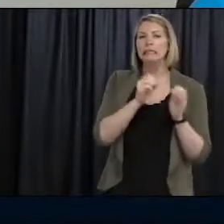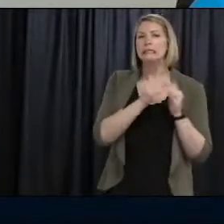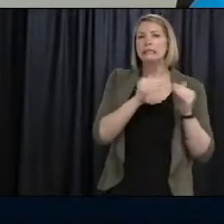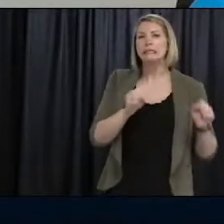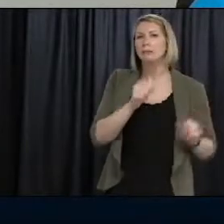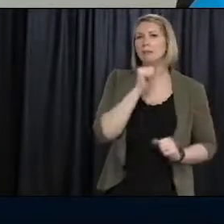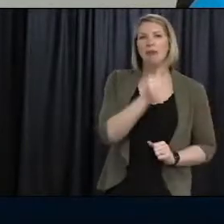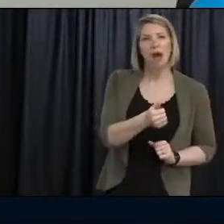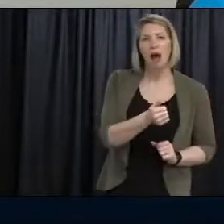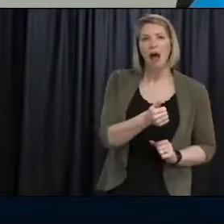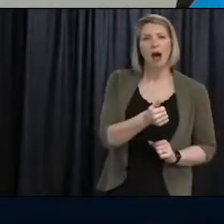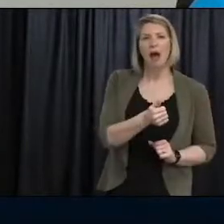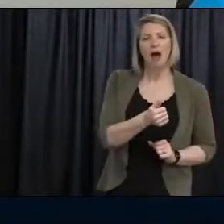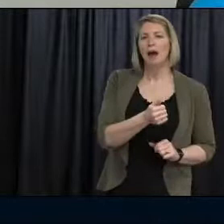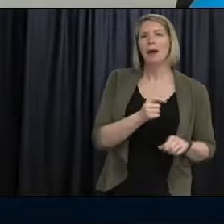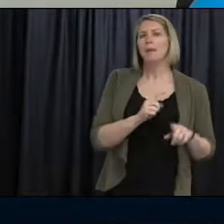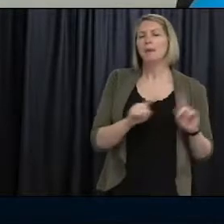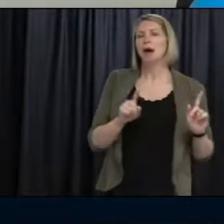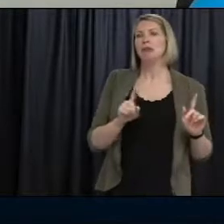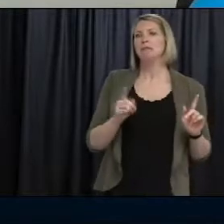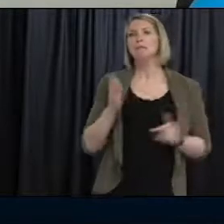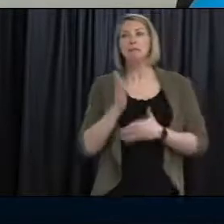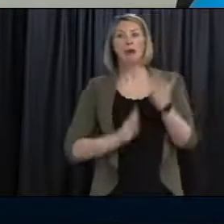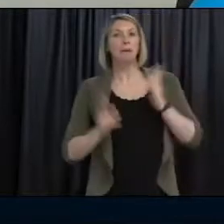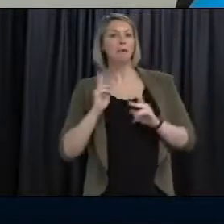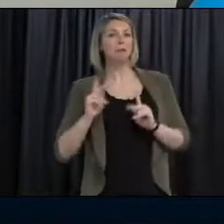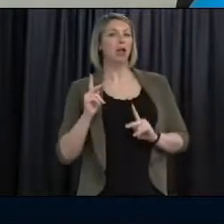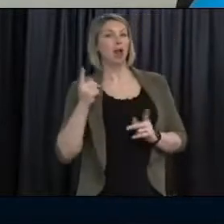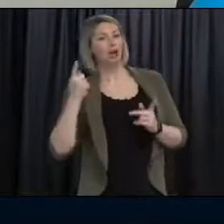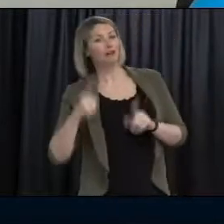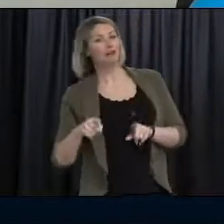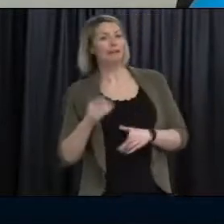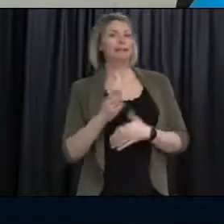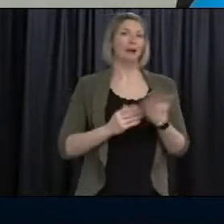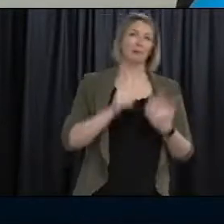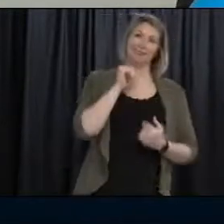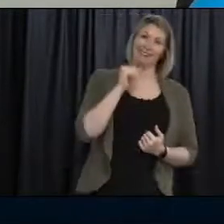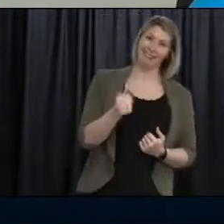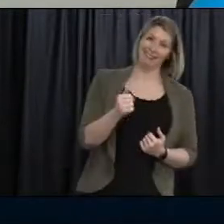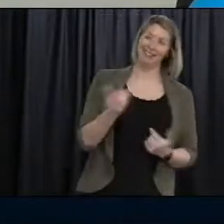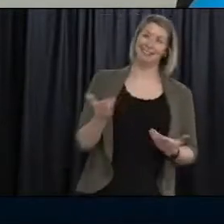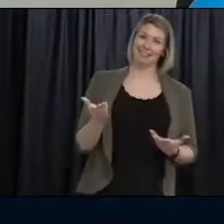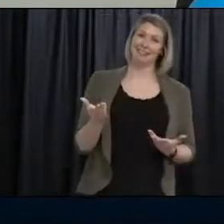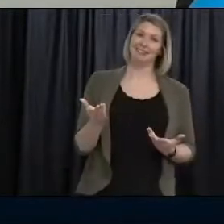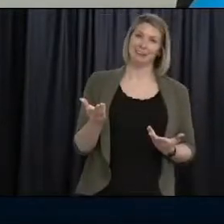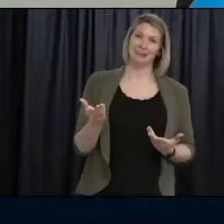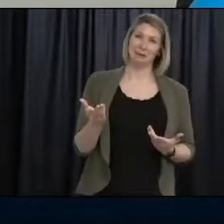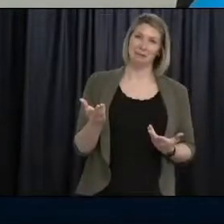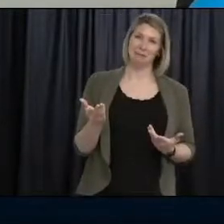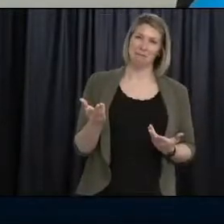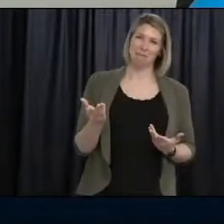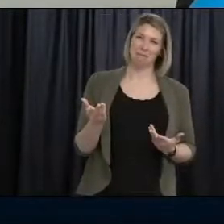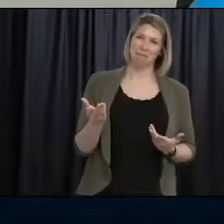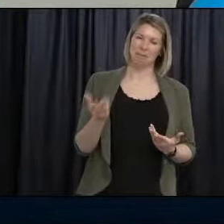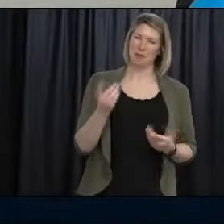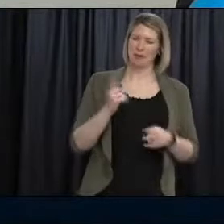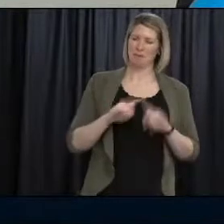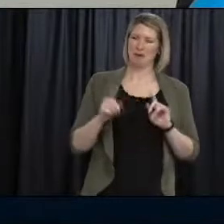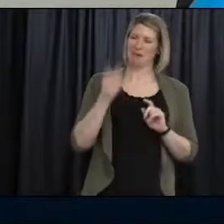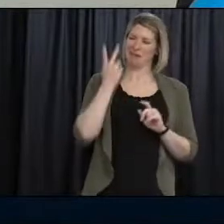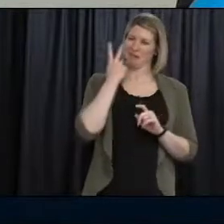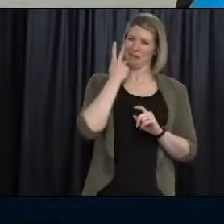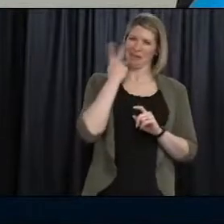anecdotal evidence, that people agree with that. One of the questions I've most frequently been asked in the last several days is about